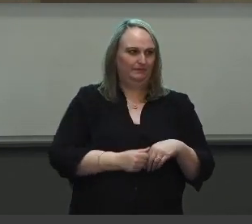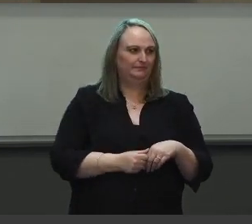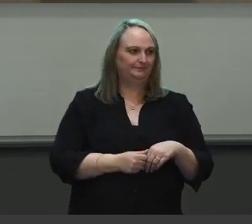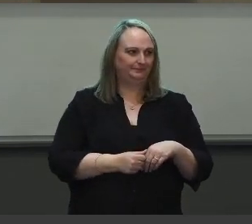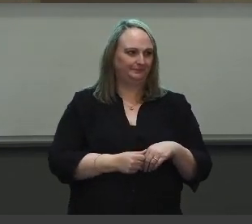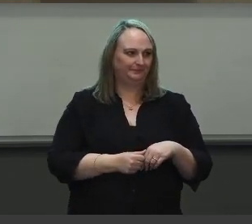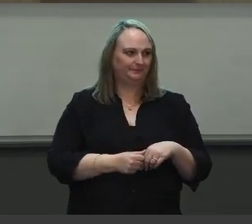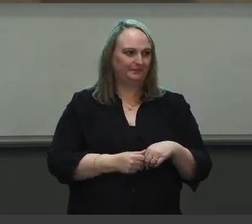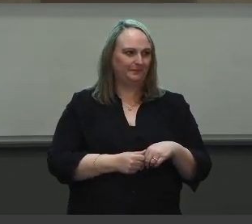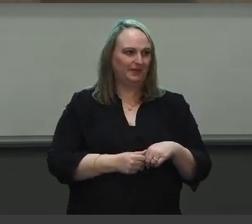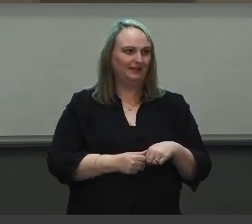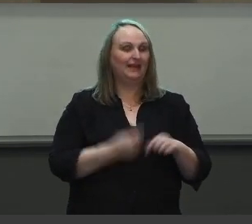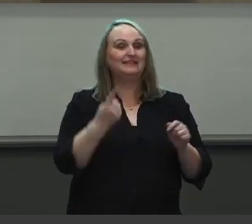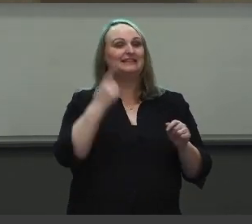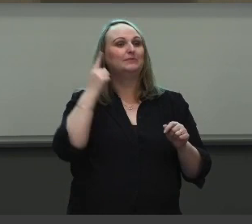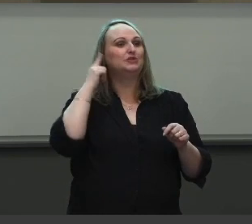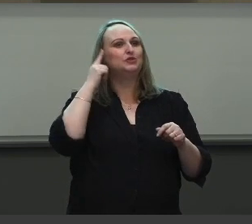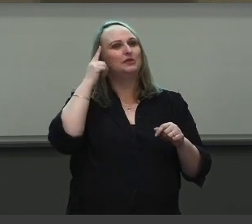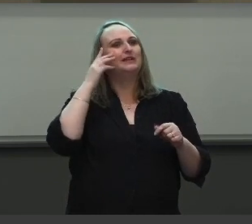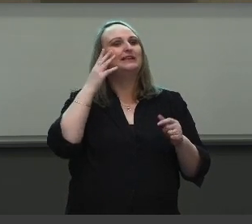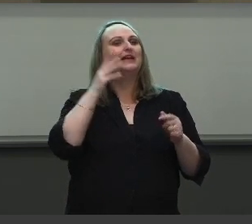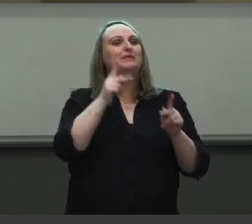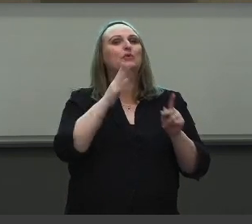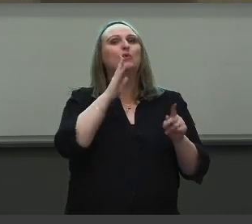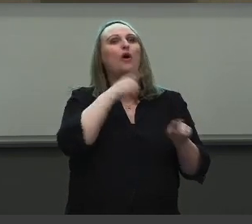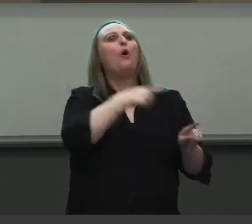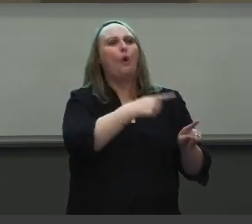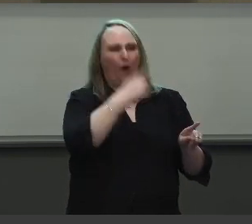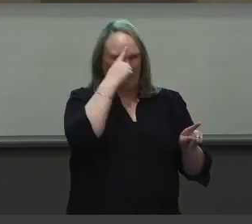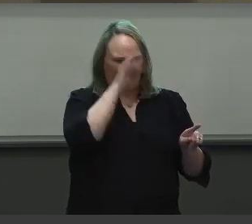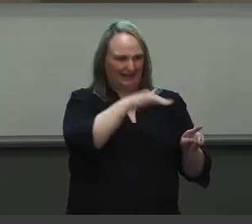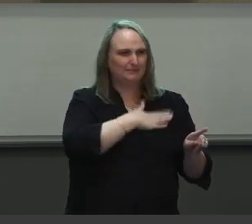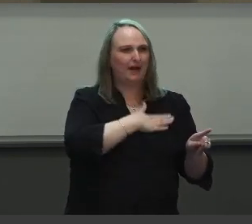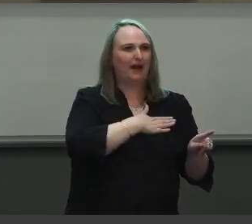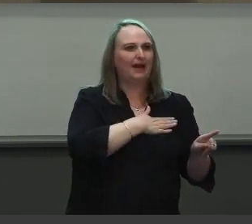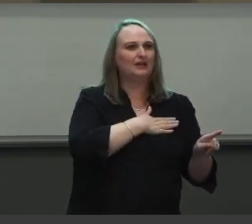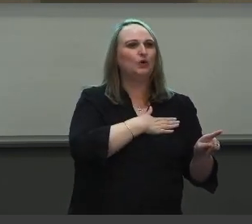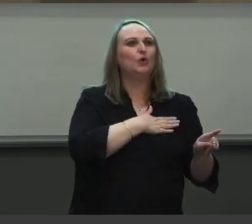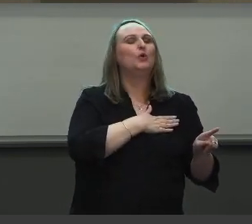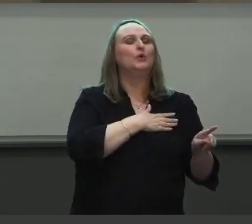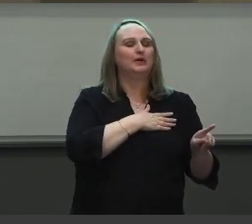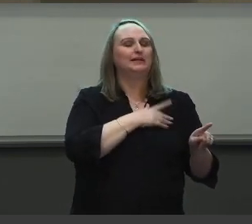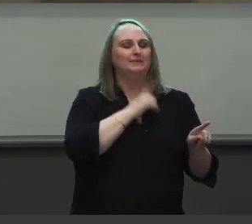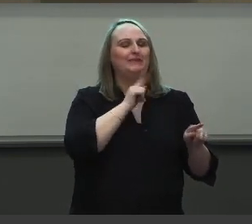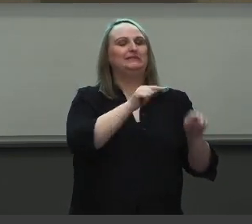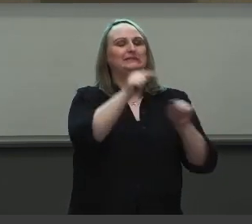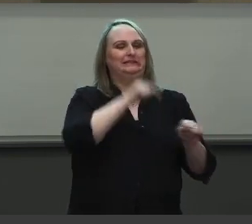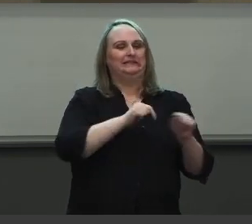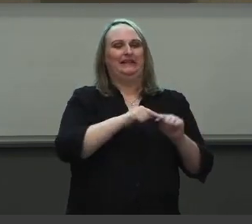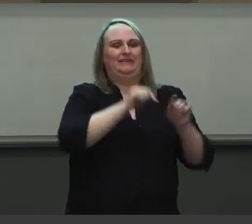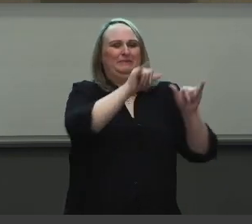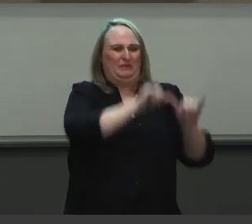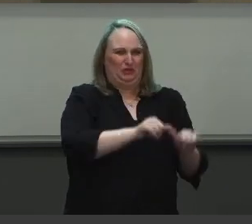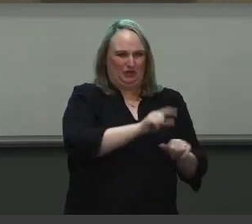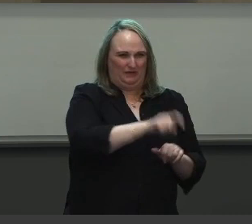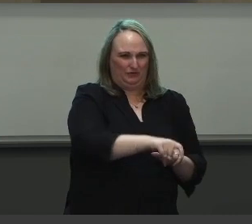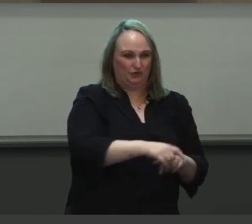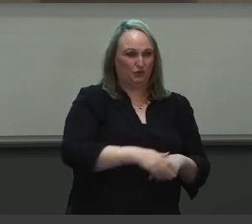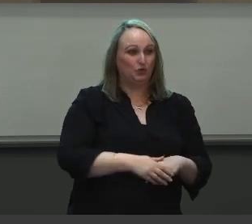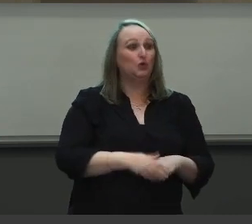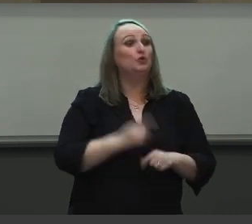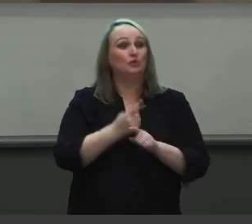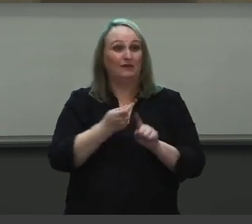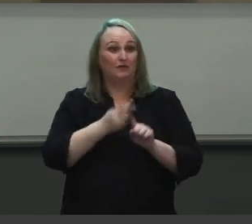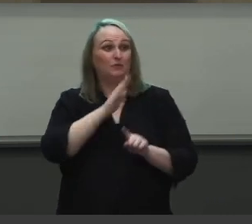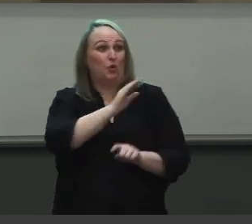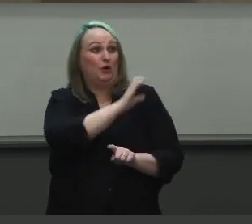oh, I think probably I'm in this subtype, as opposed to actually being able to see that from a measure, you know? Yeah, from your clinical standpoint, I would love to